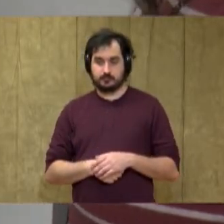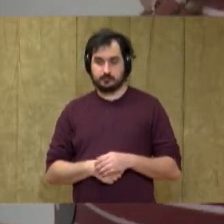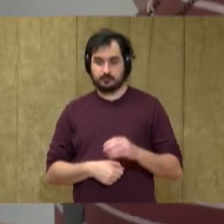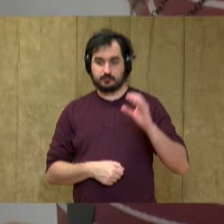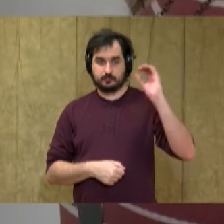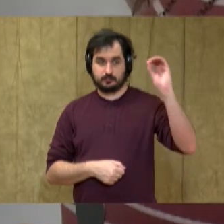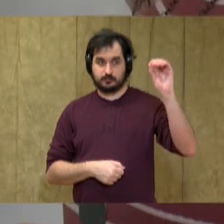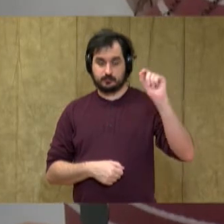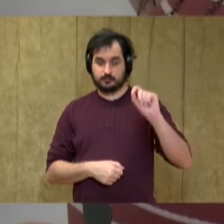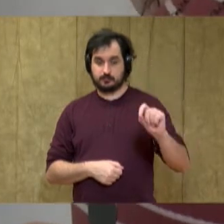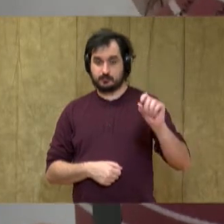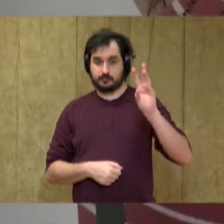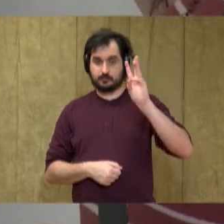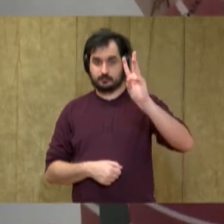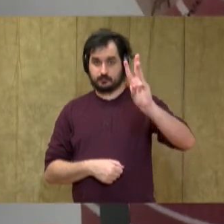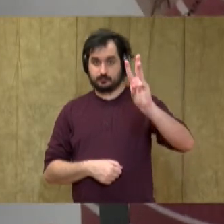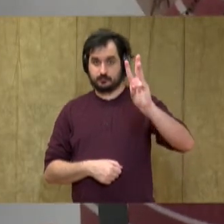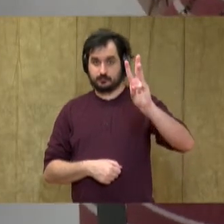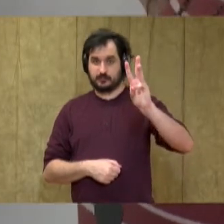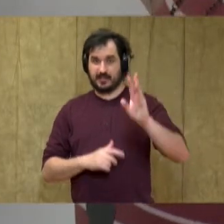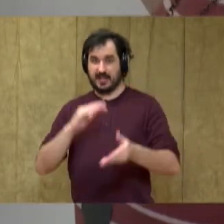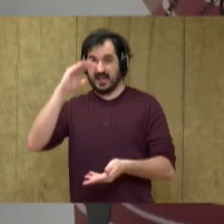less than 6 hundredths?